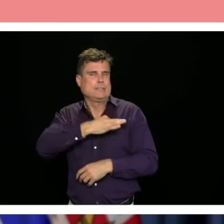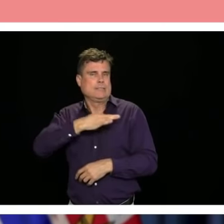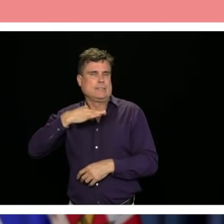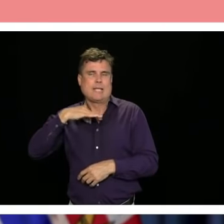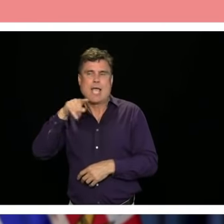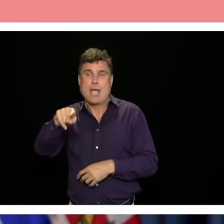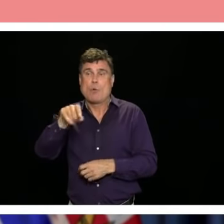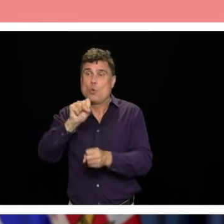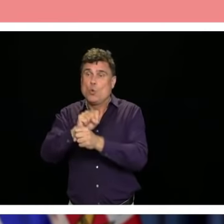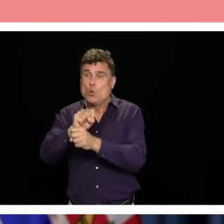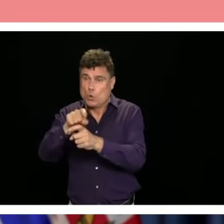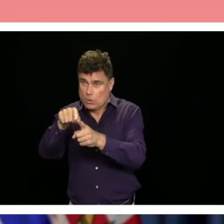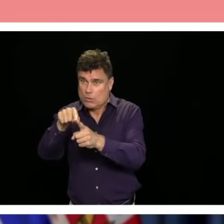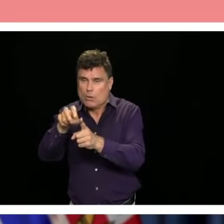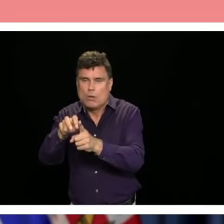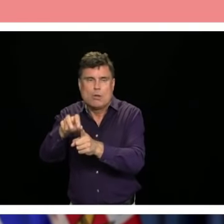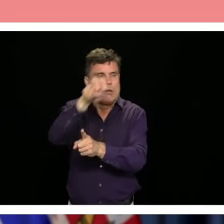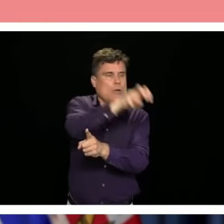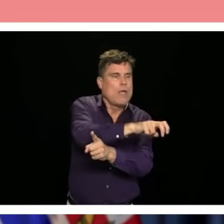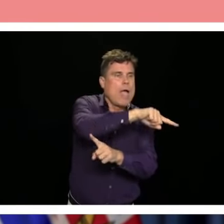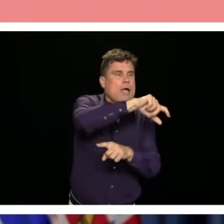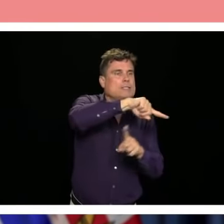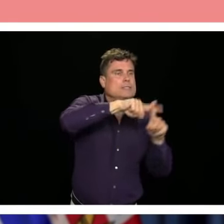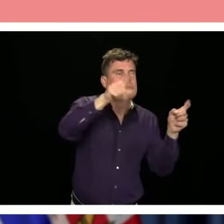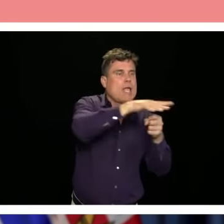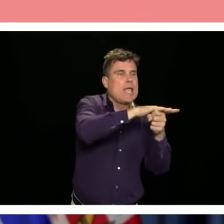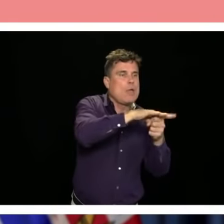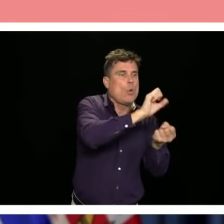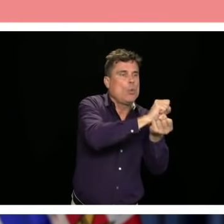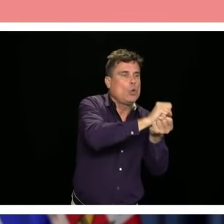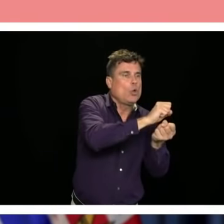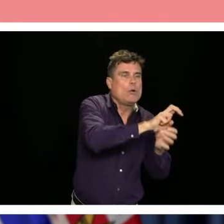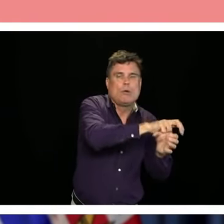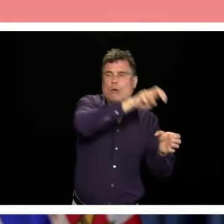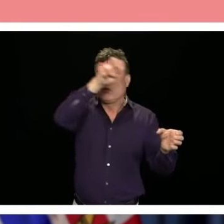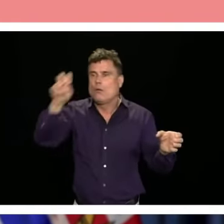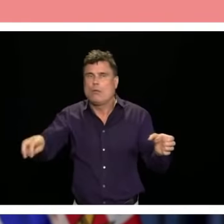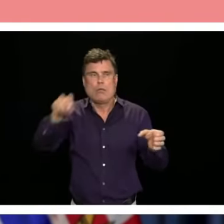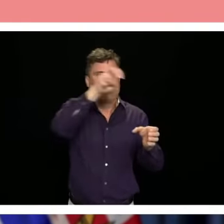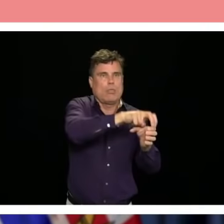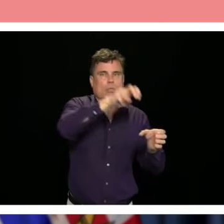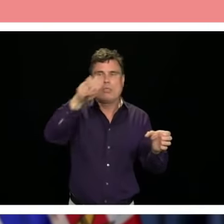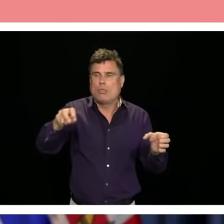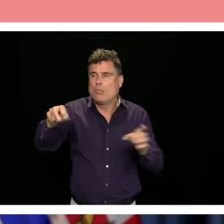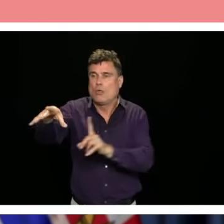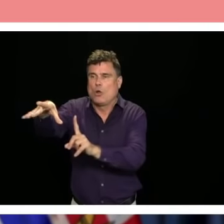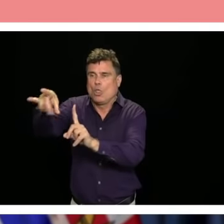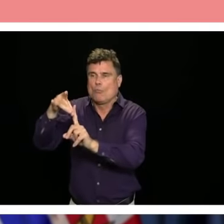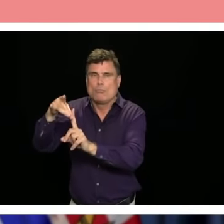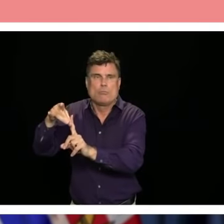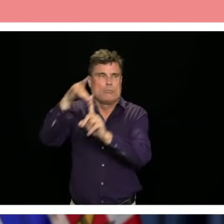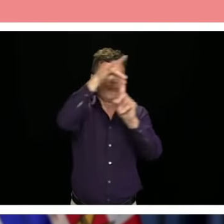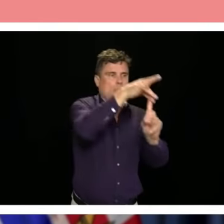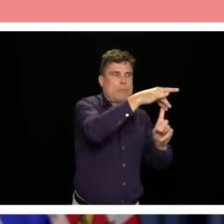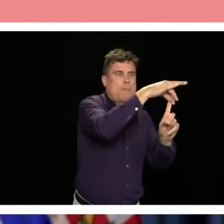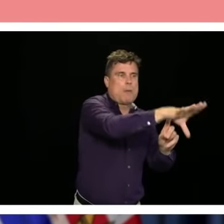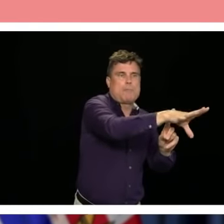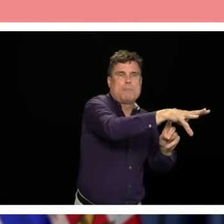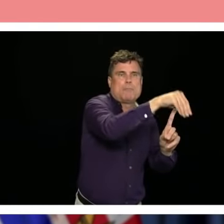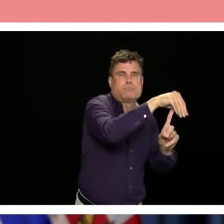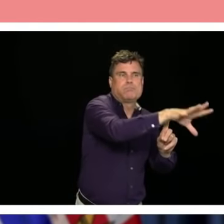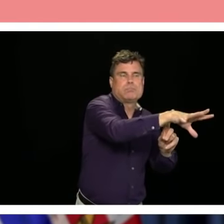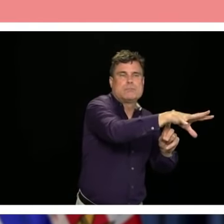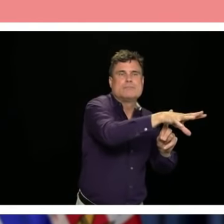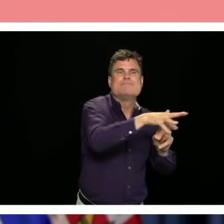in the first cases in long-term care. In particular at the Lynn Valley Care Home and the Harold Park Care Home. And I really